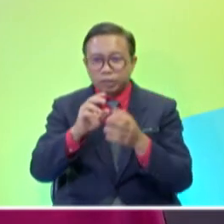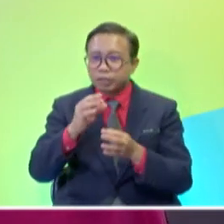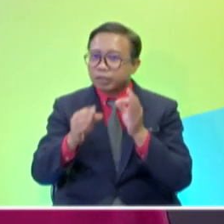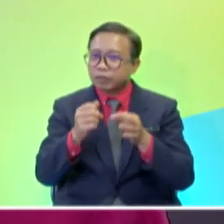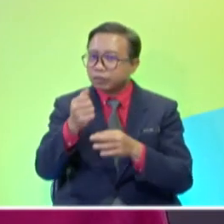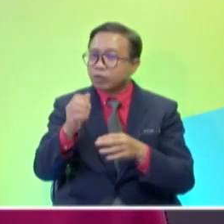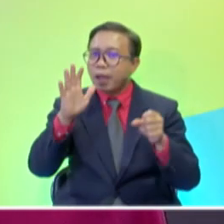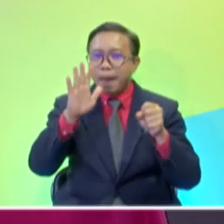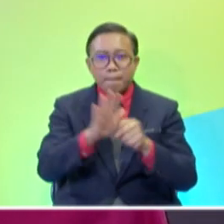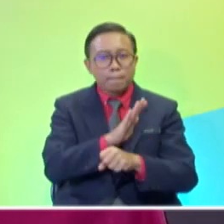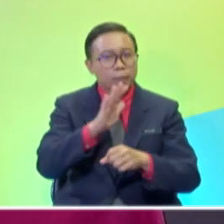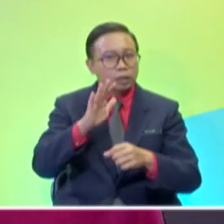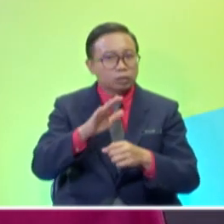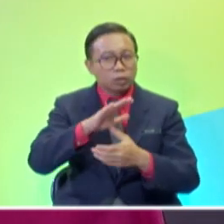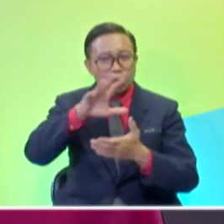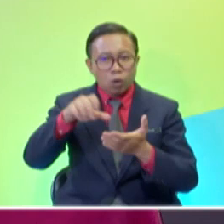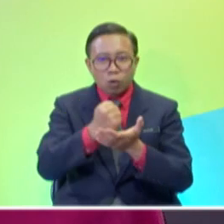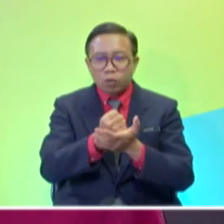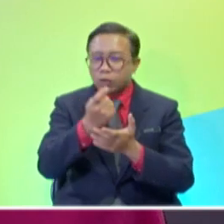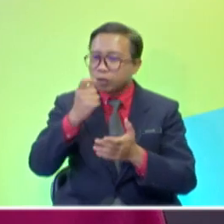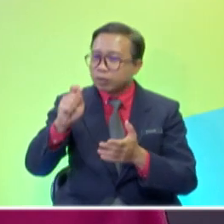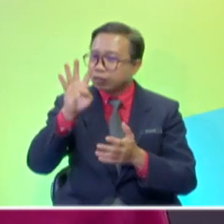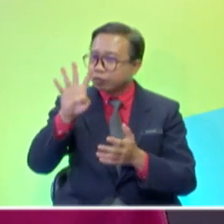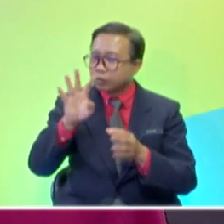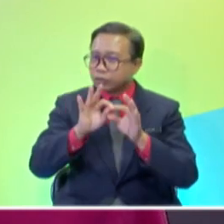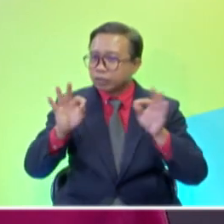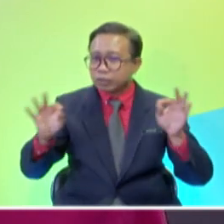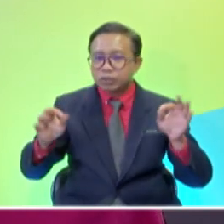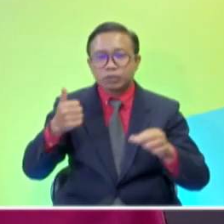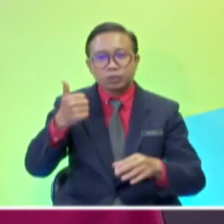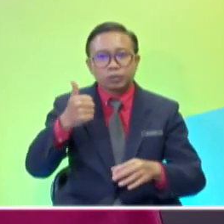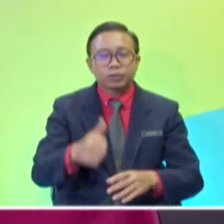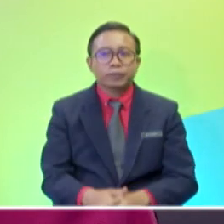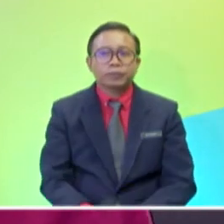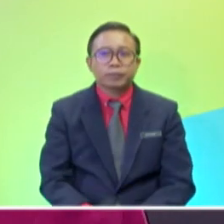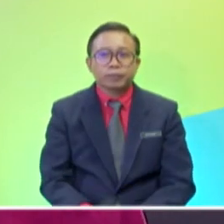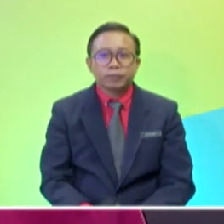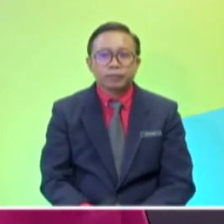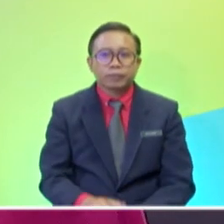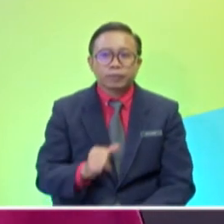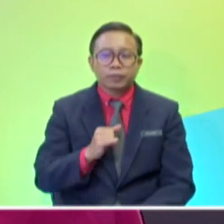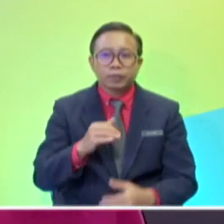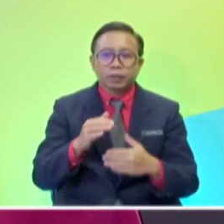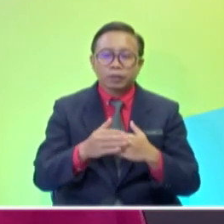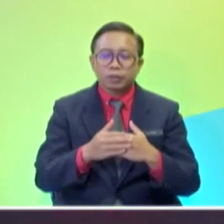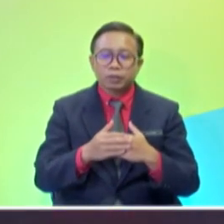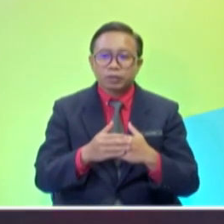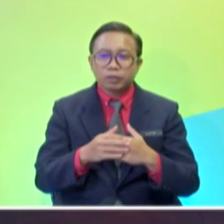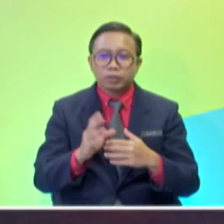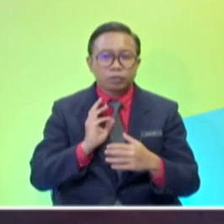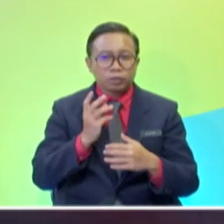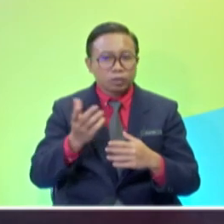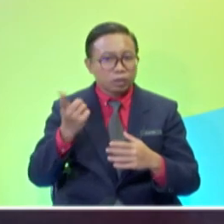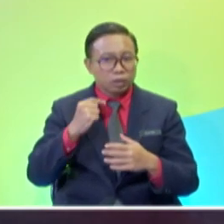to complete and get all the 4 sentences correct. That sounds very tempting. Also, at the same, in the meantime, let's